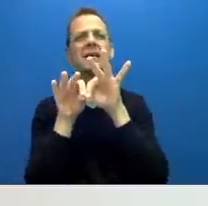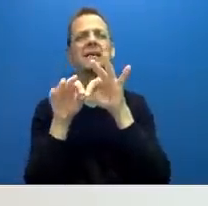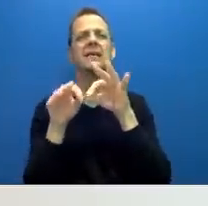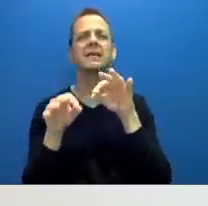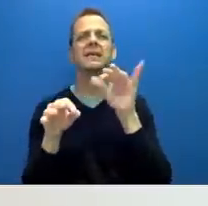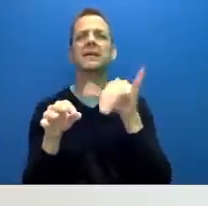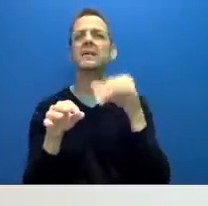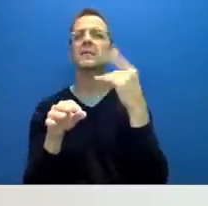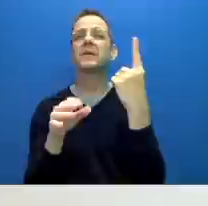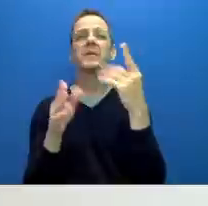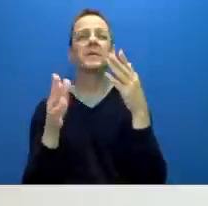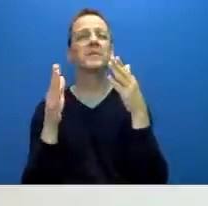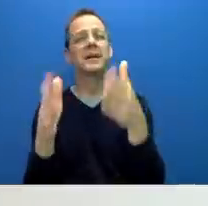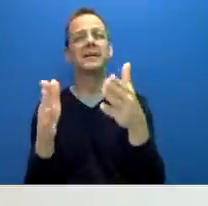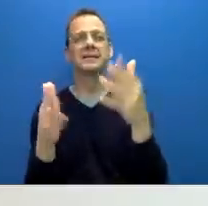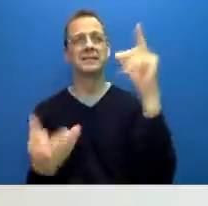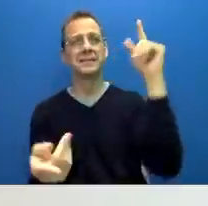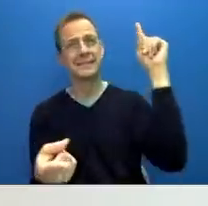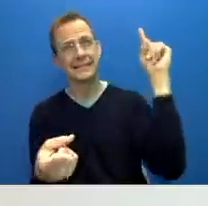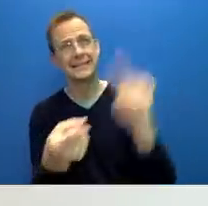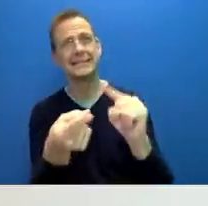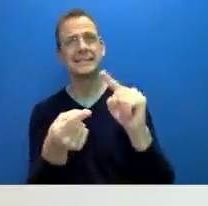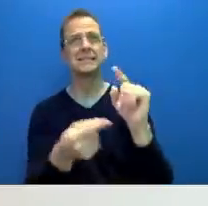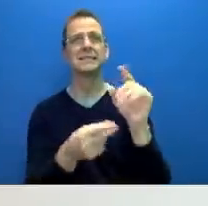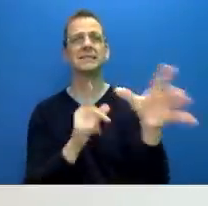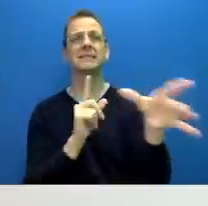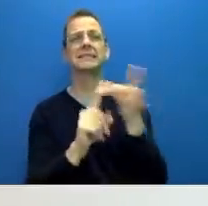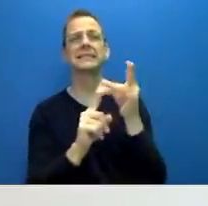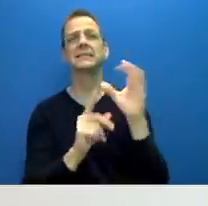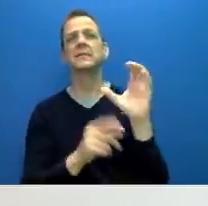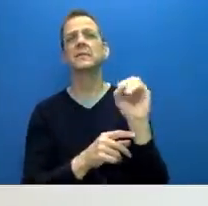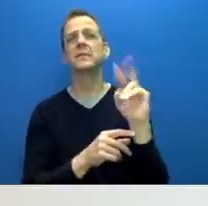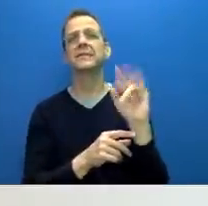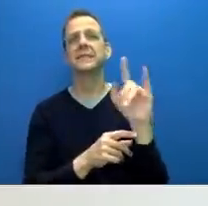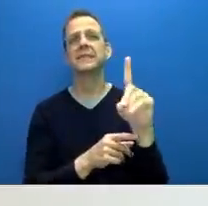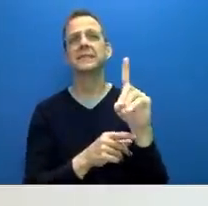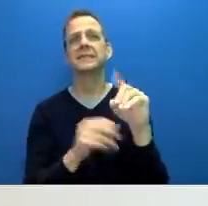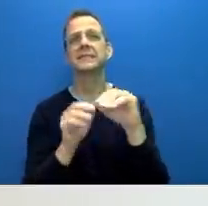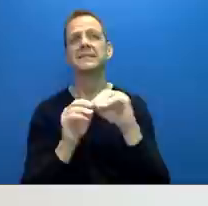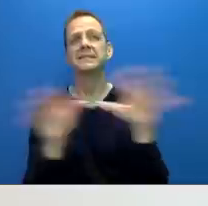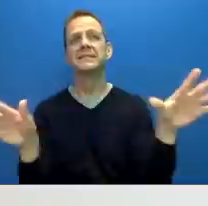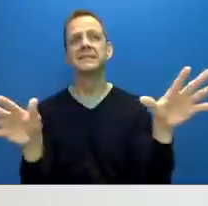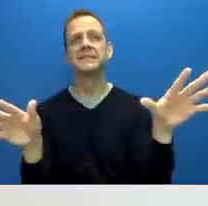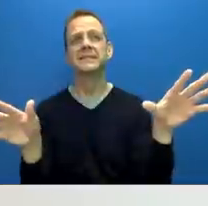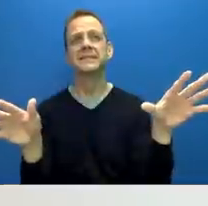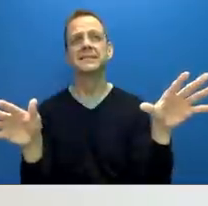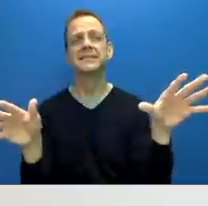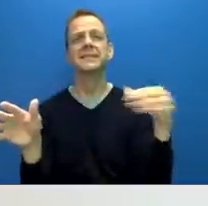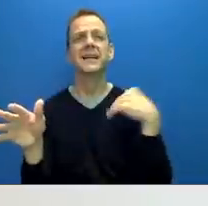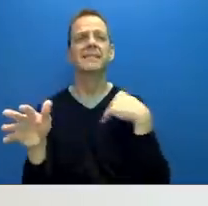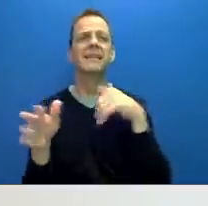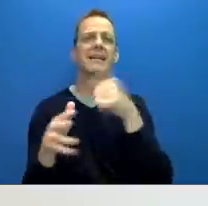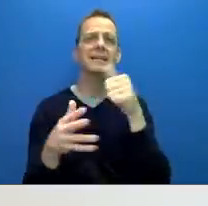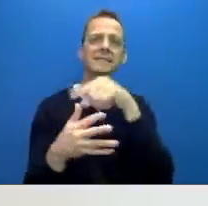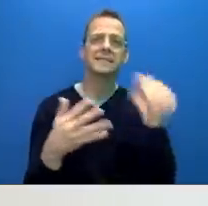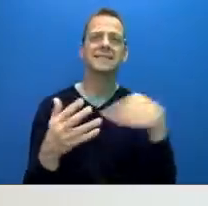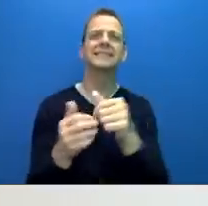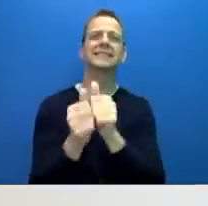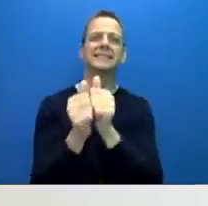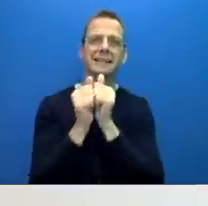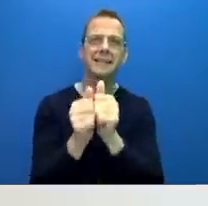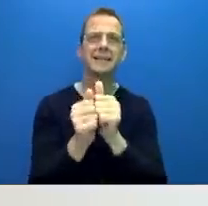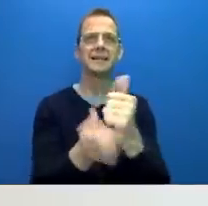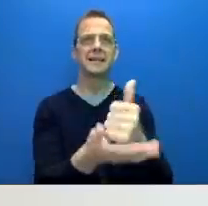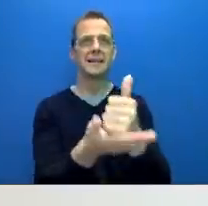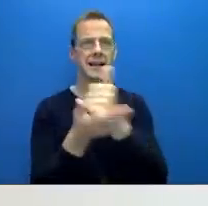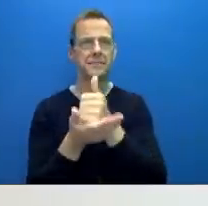decrease COVID-19 in the community and amongst our children. And then the question that Michelle posed about